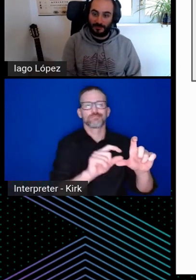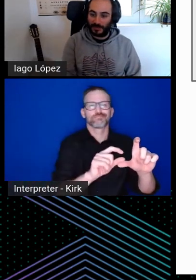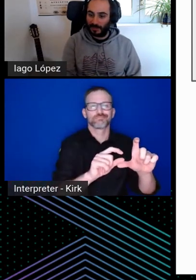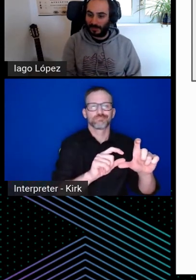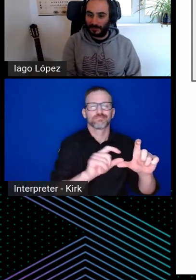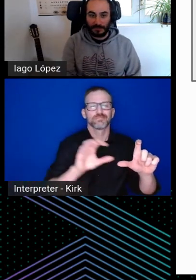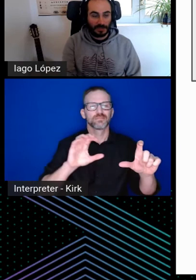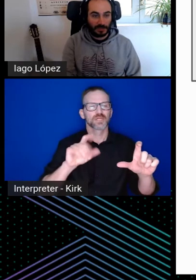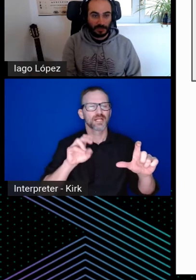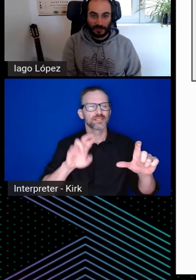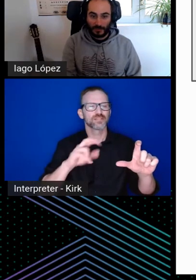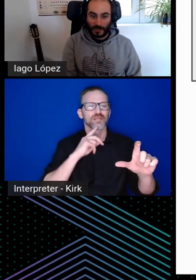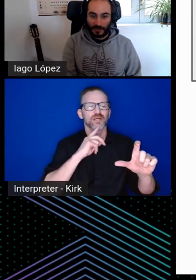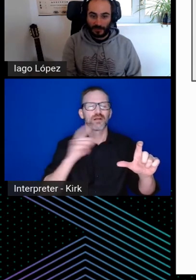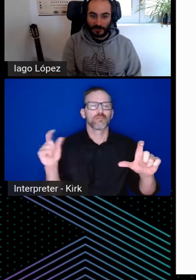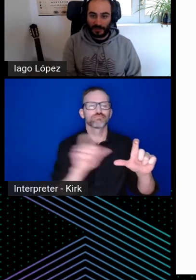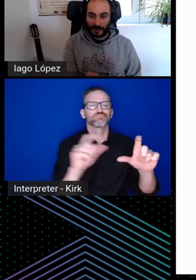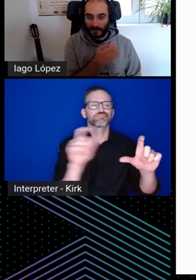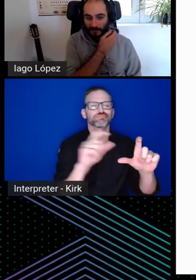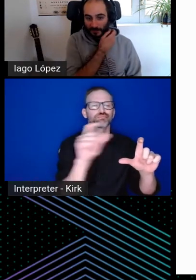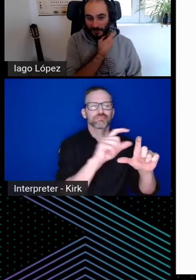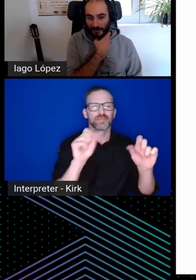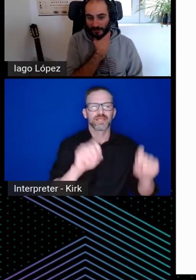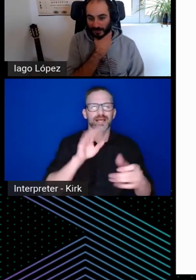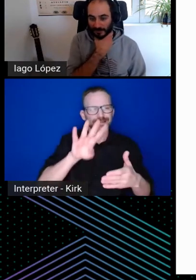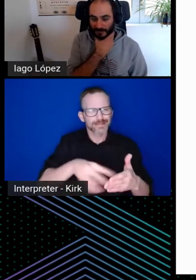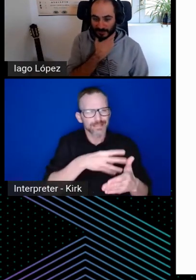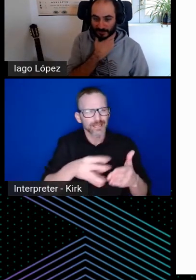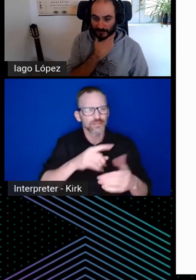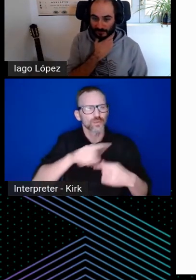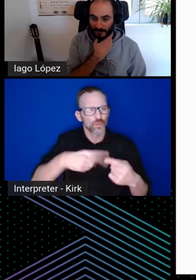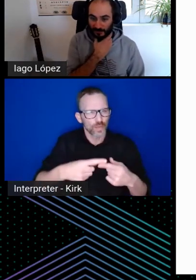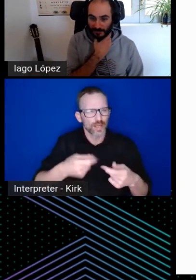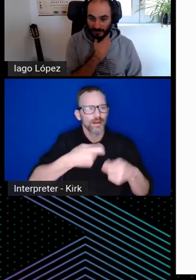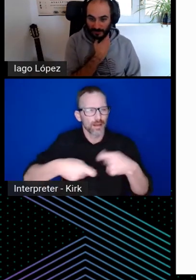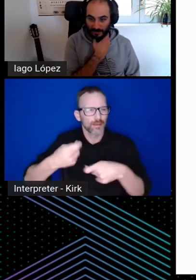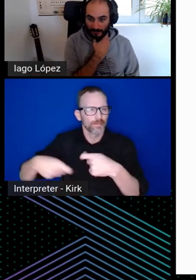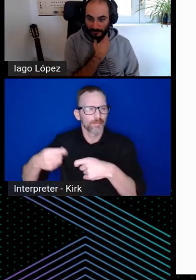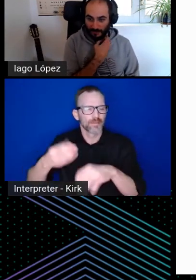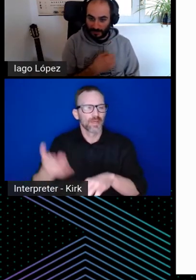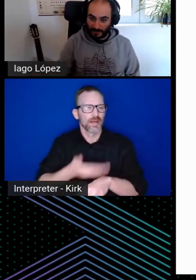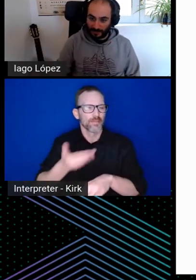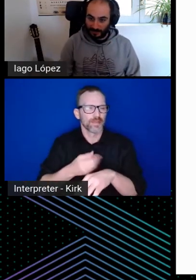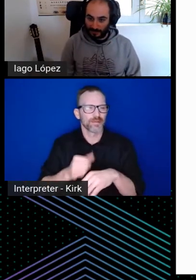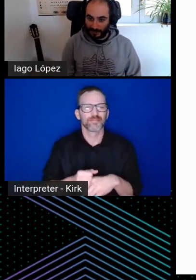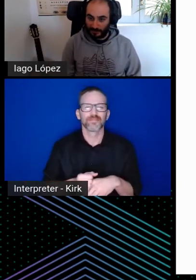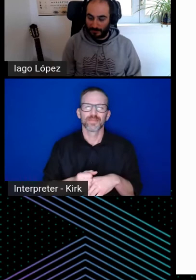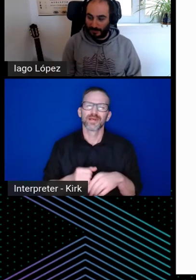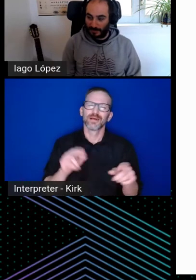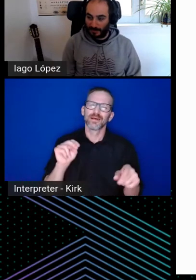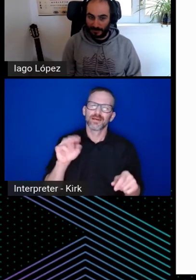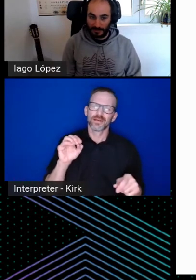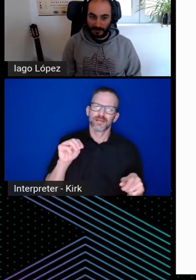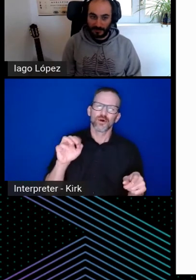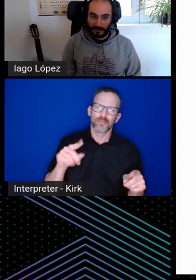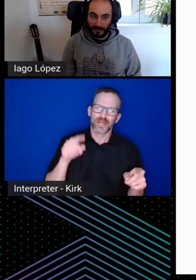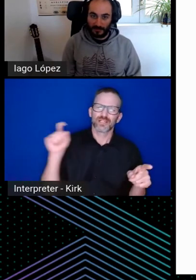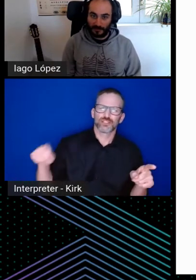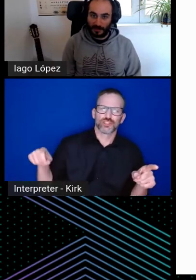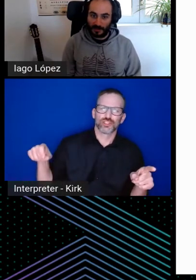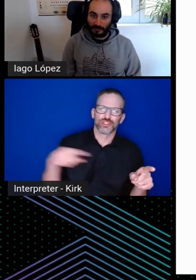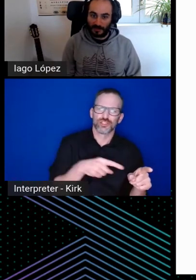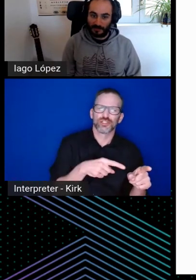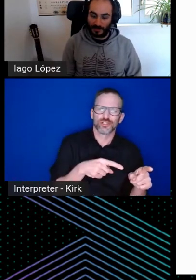scheduled there again. So yeah, I think it would be great to have something similar for Nomad, and this is not implemented yet, so this is